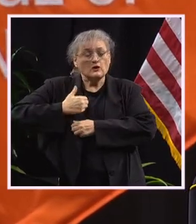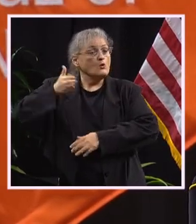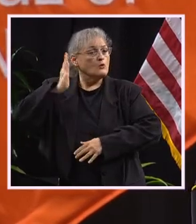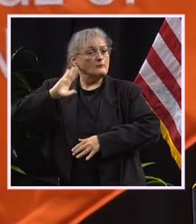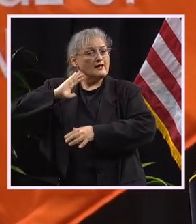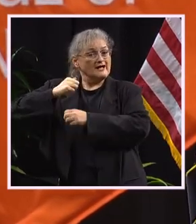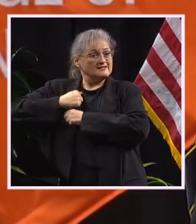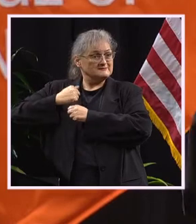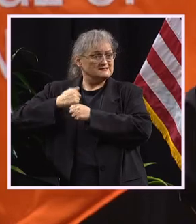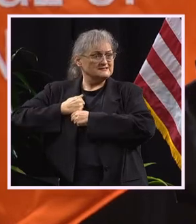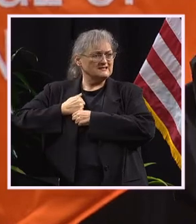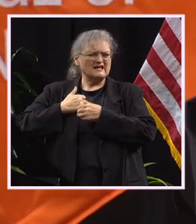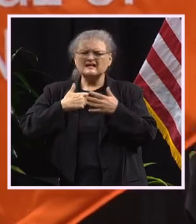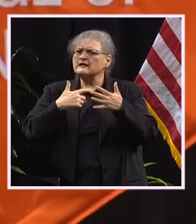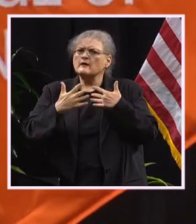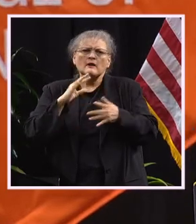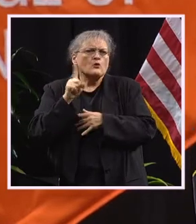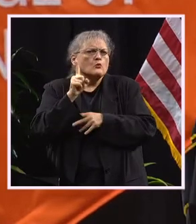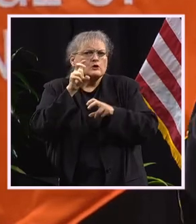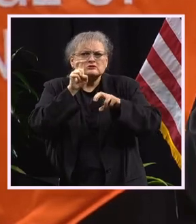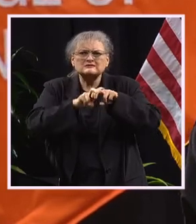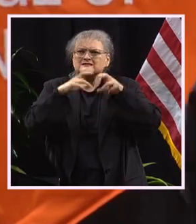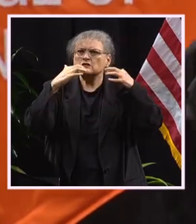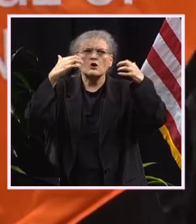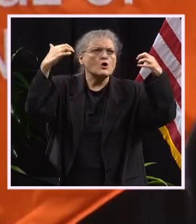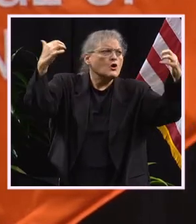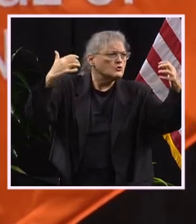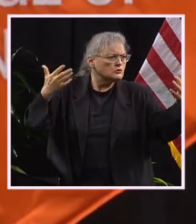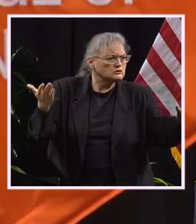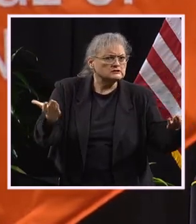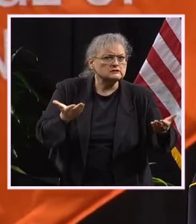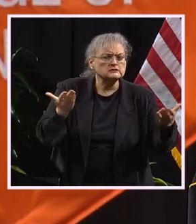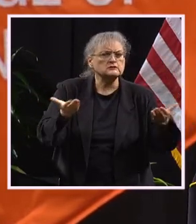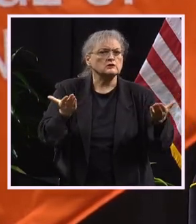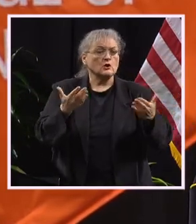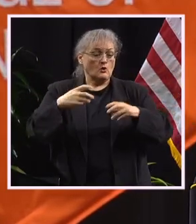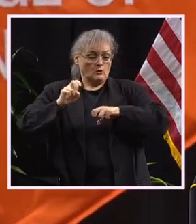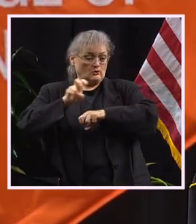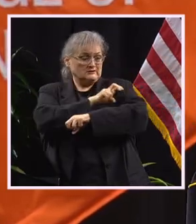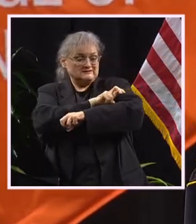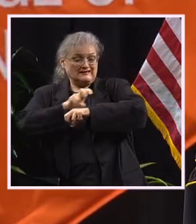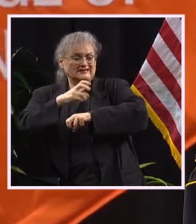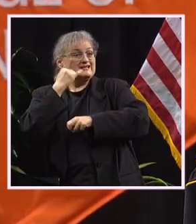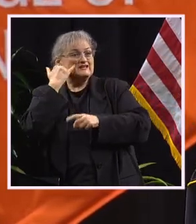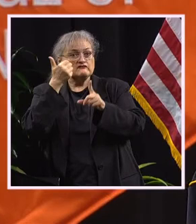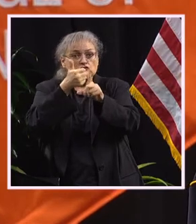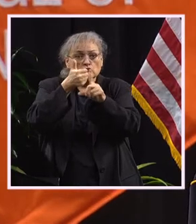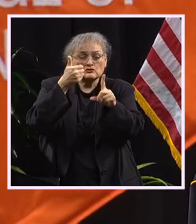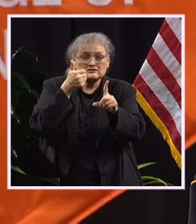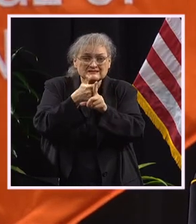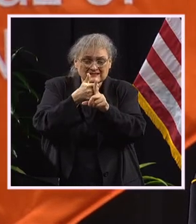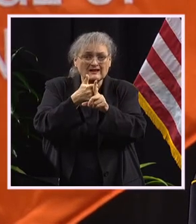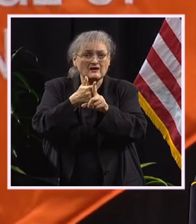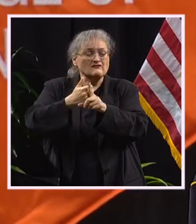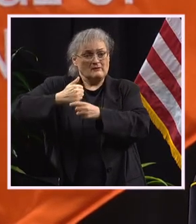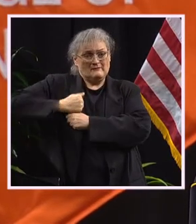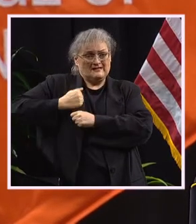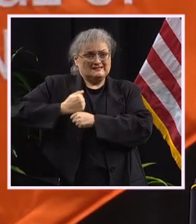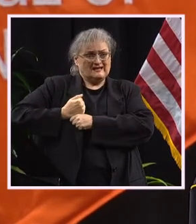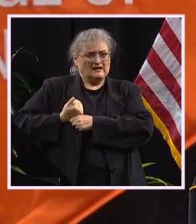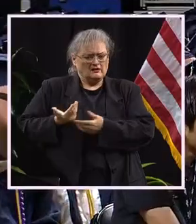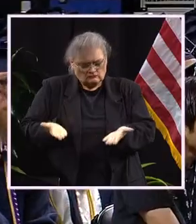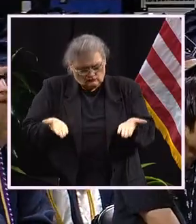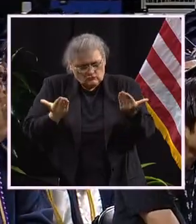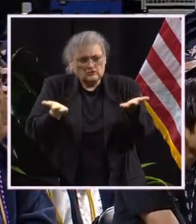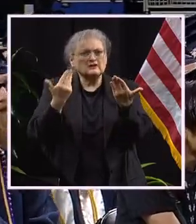so wherever you sit in the audience, among the graduates or on the stage, if you're a veteran or active duty military, please rise and let